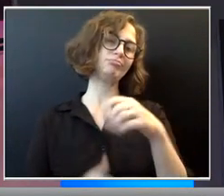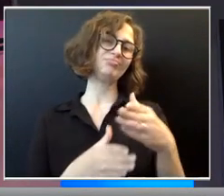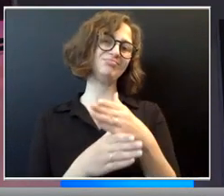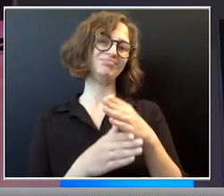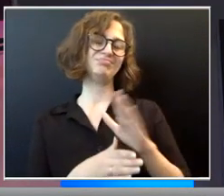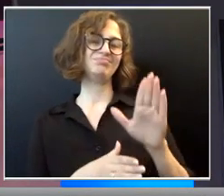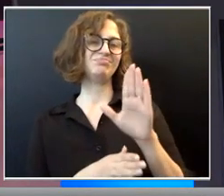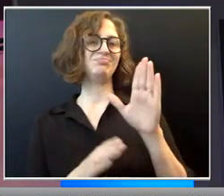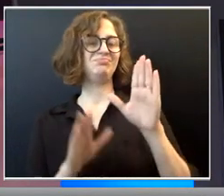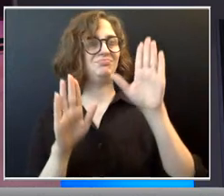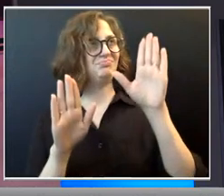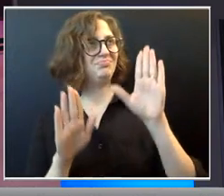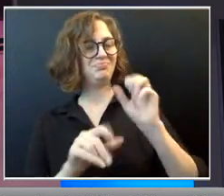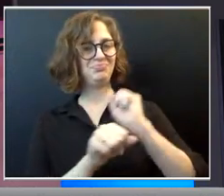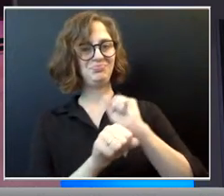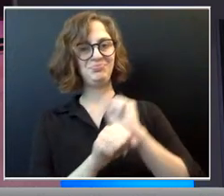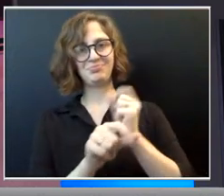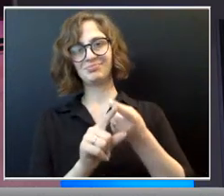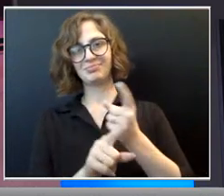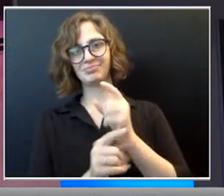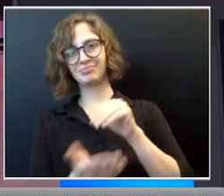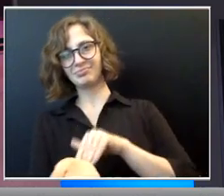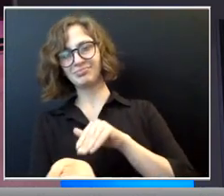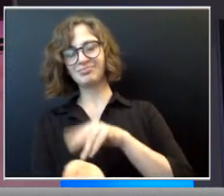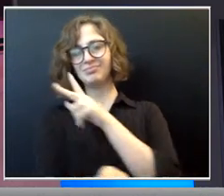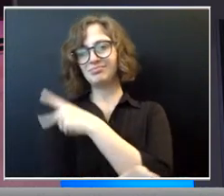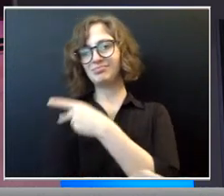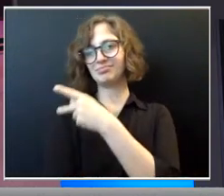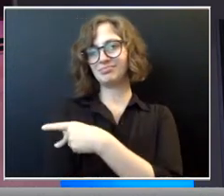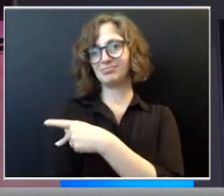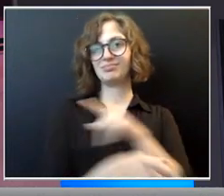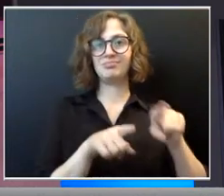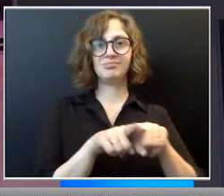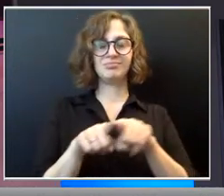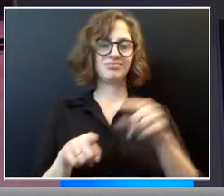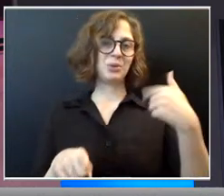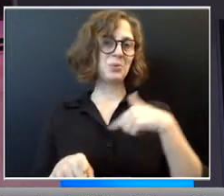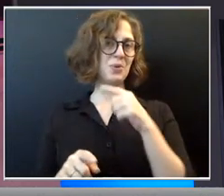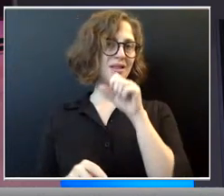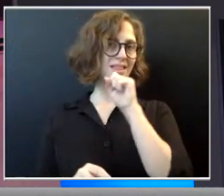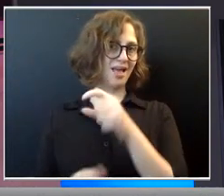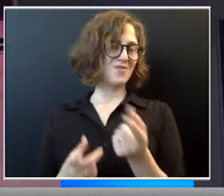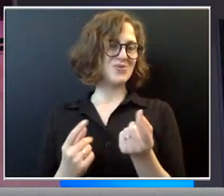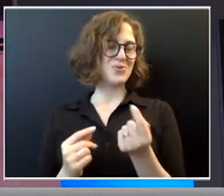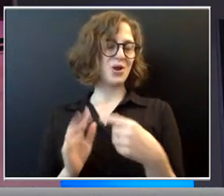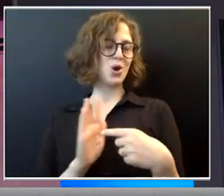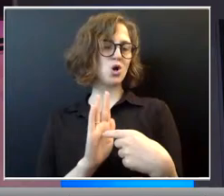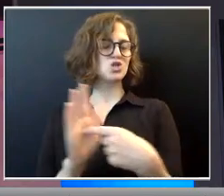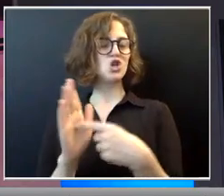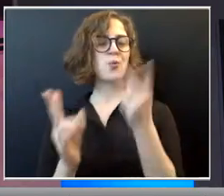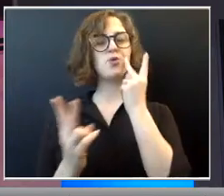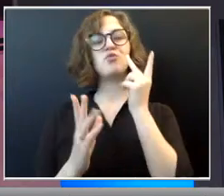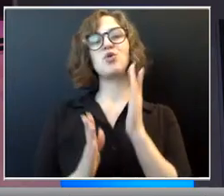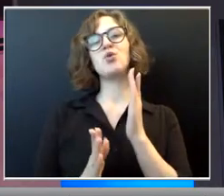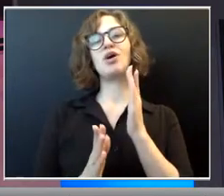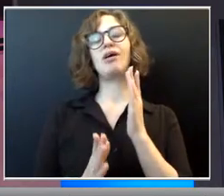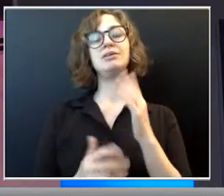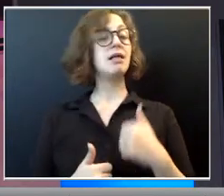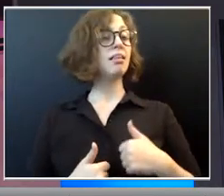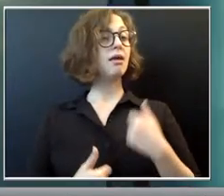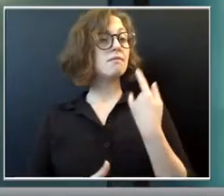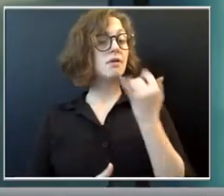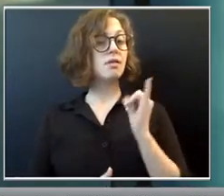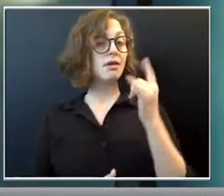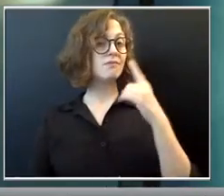and that our patients do. And something else that we also love doing is showing our viewers just a little bit of what life looks like for our doctors outside the